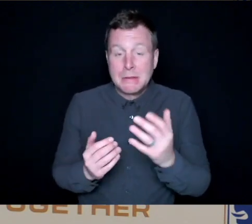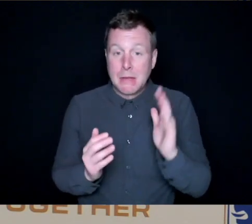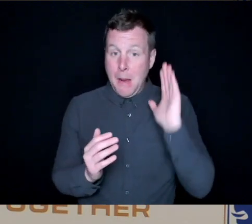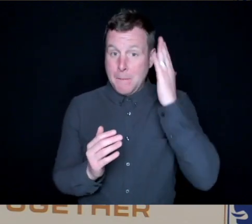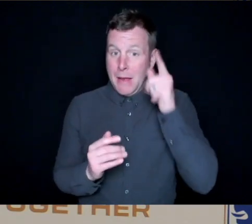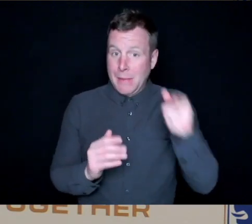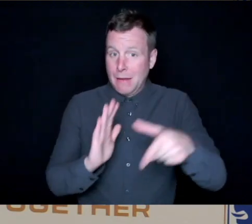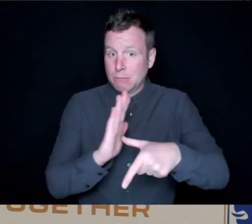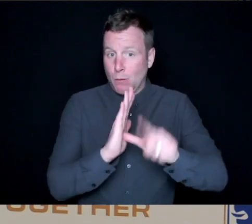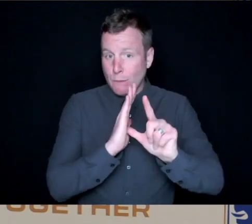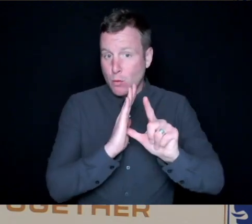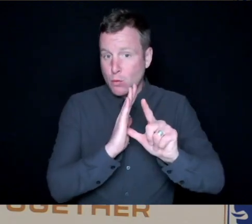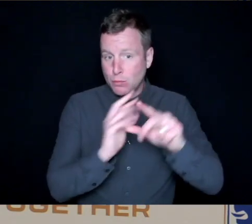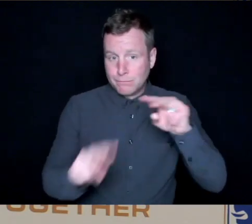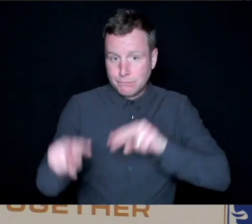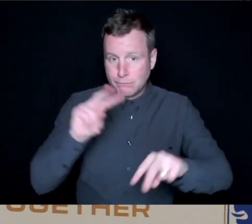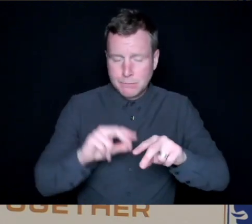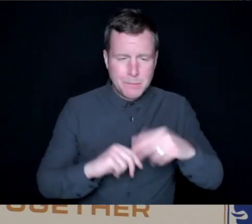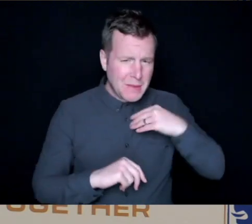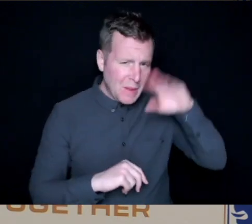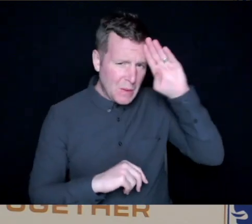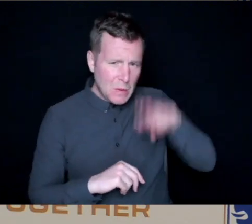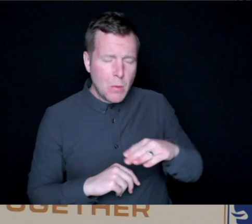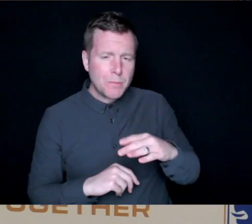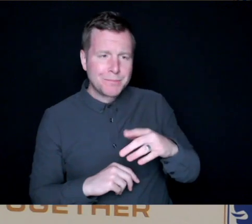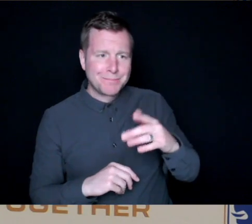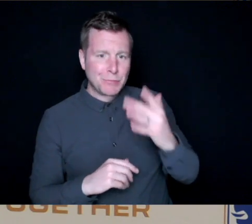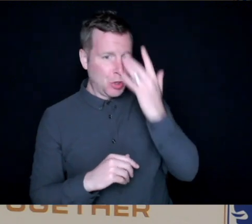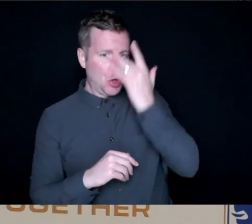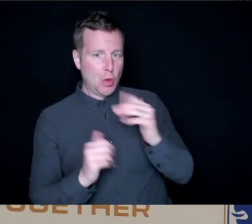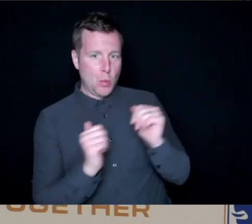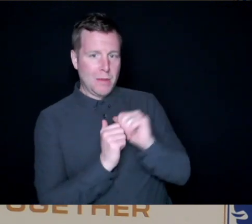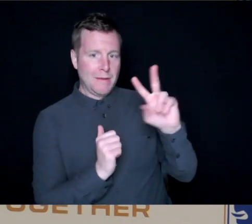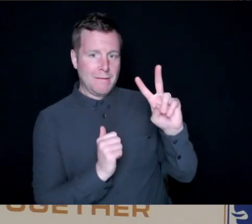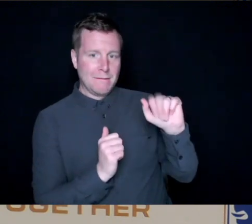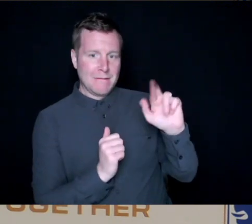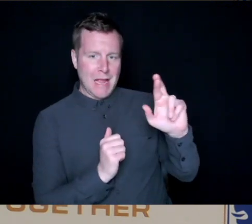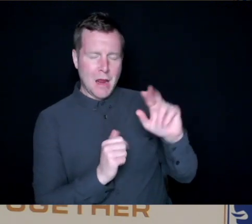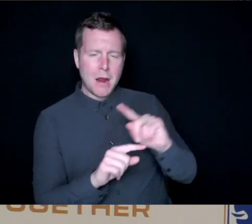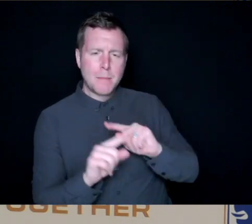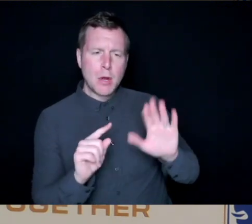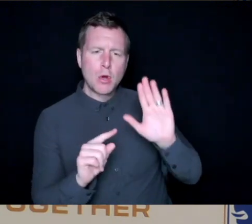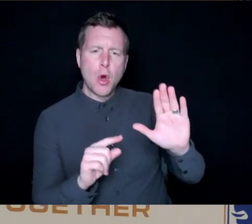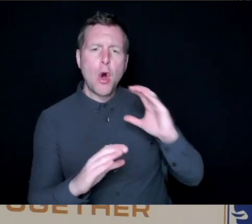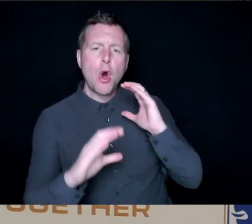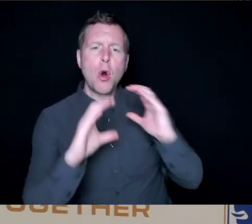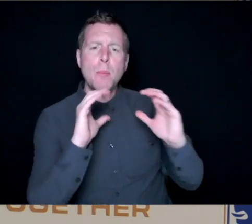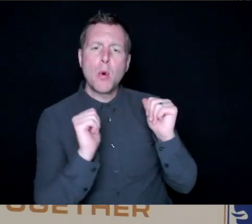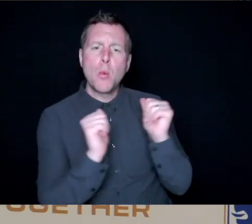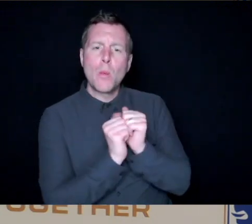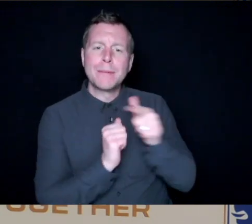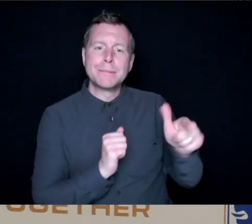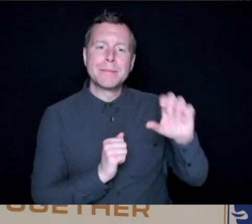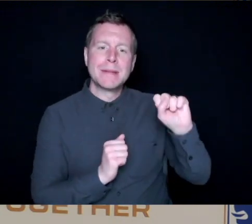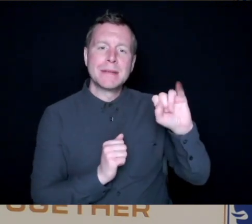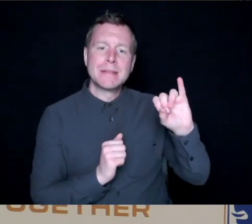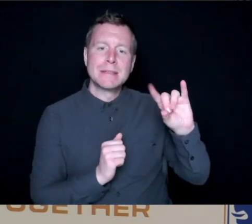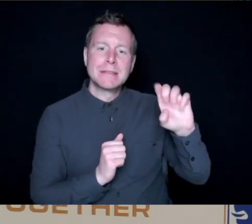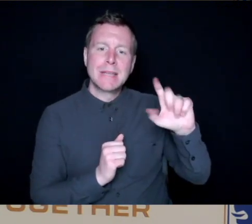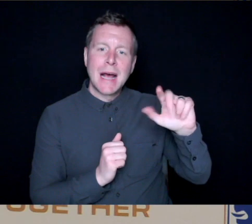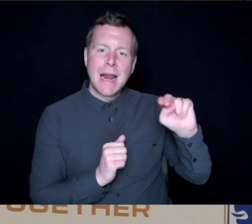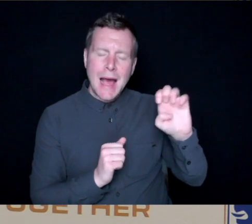Yeah, supposedly they checked it. I know it's early in the VAR world, but what kind of communication do you get on the sideline when